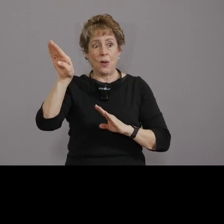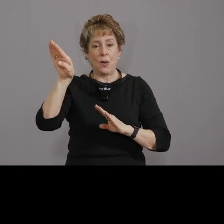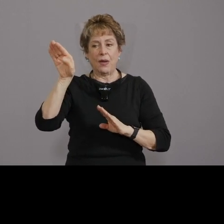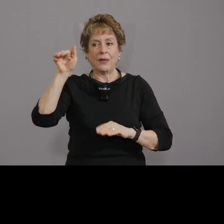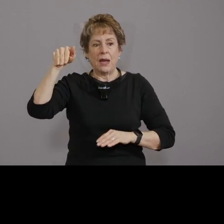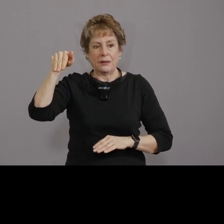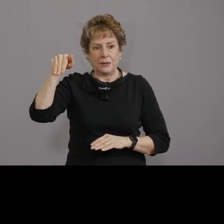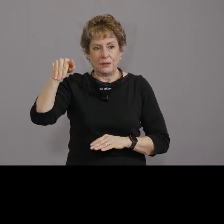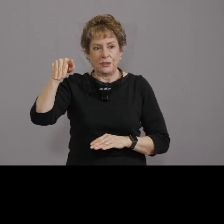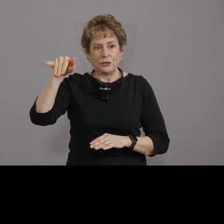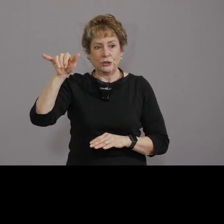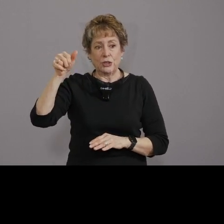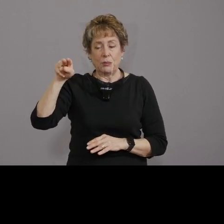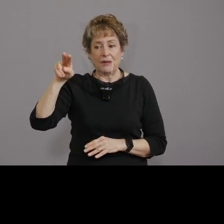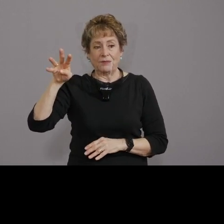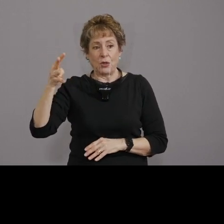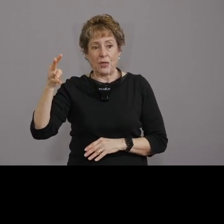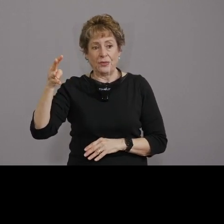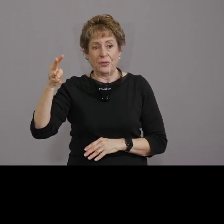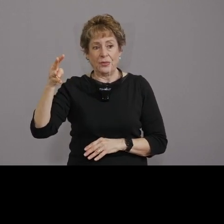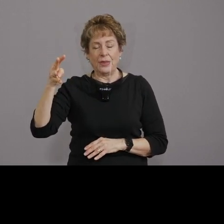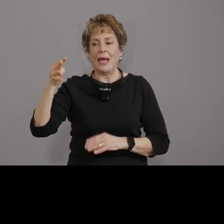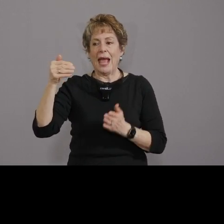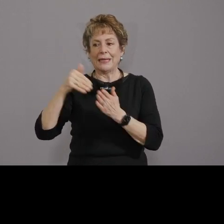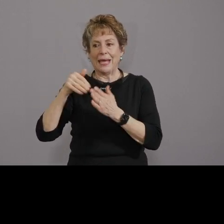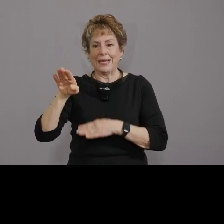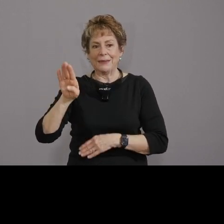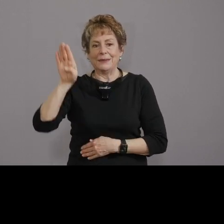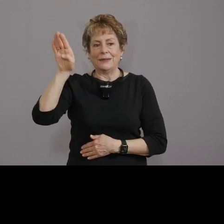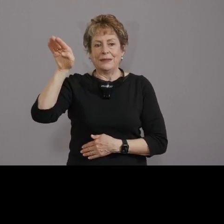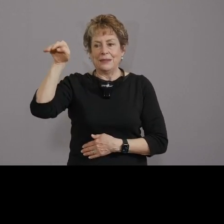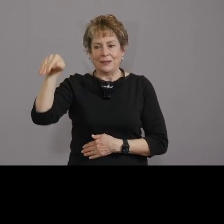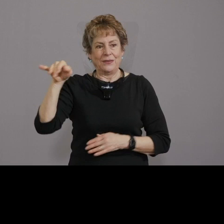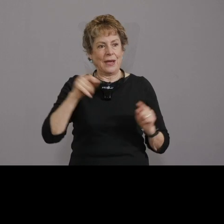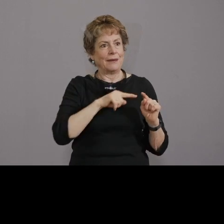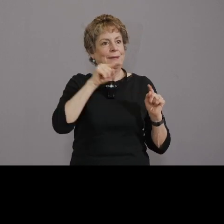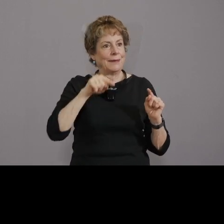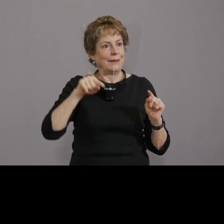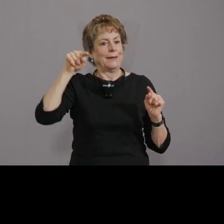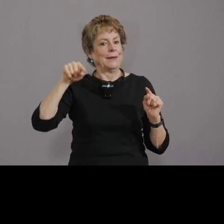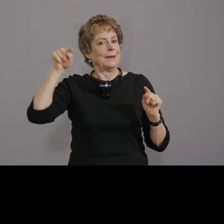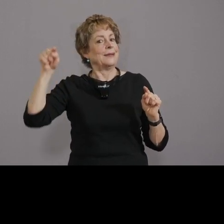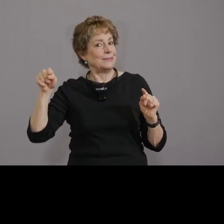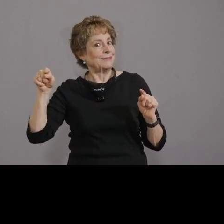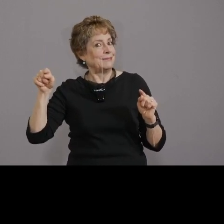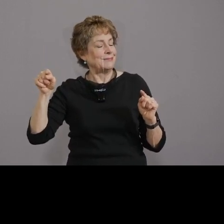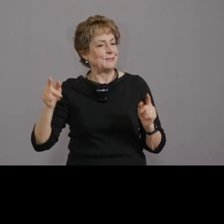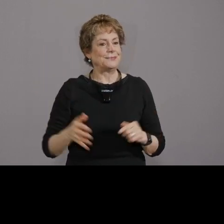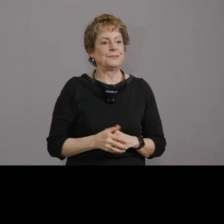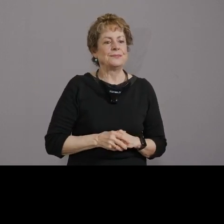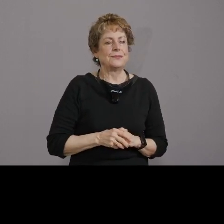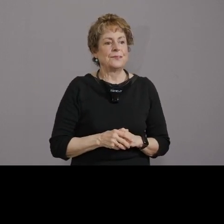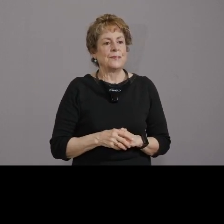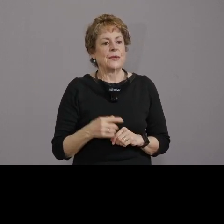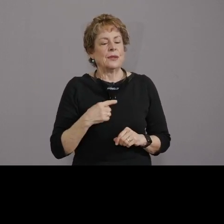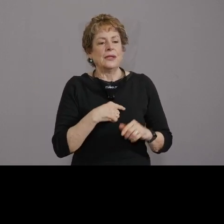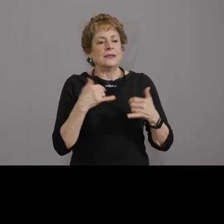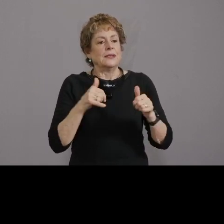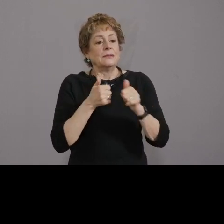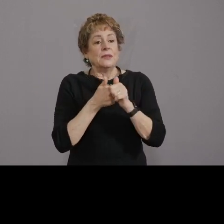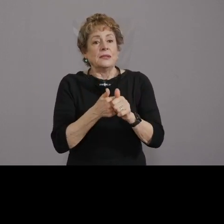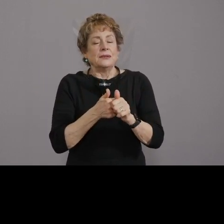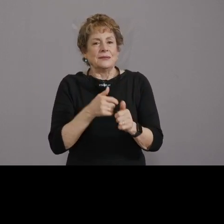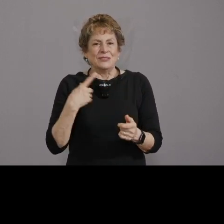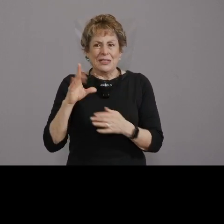of January. We've overlaid on our epi curve mitigation strategies and things